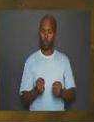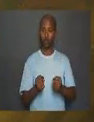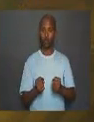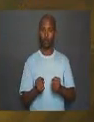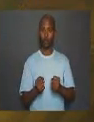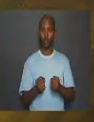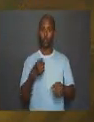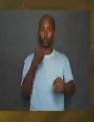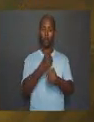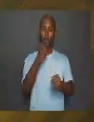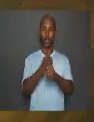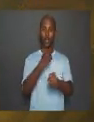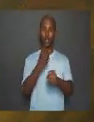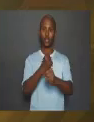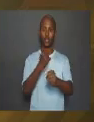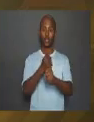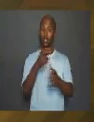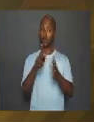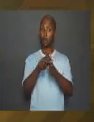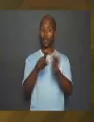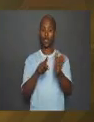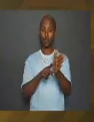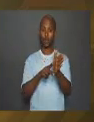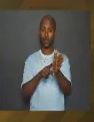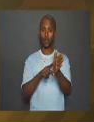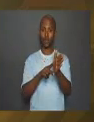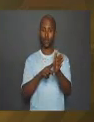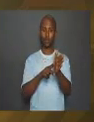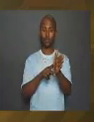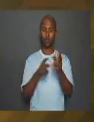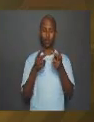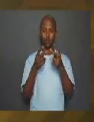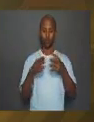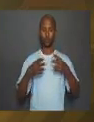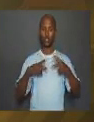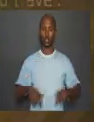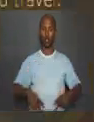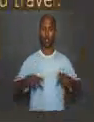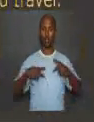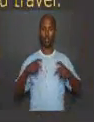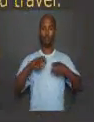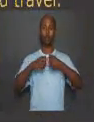to apply these principles to physical problems as well.